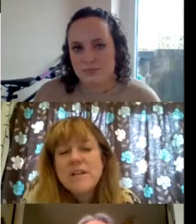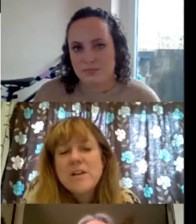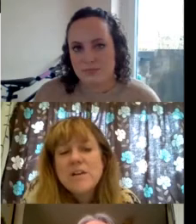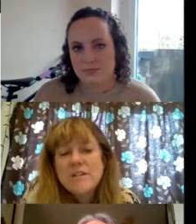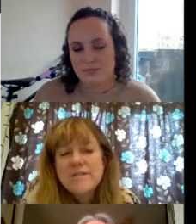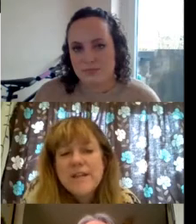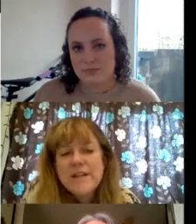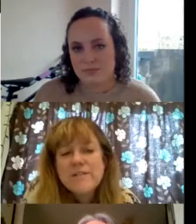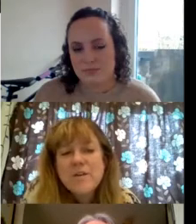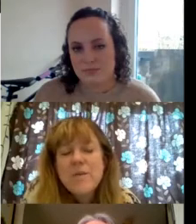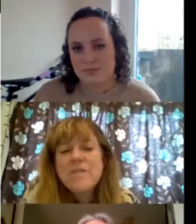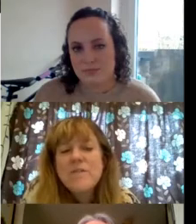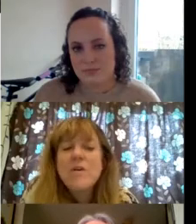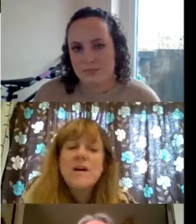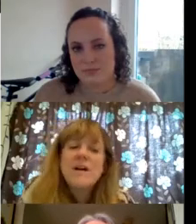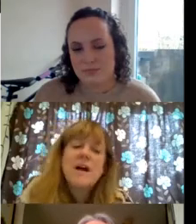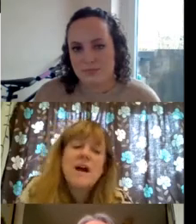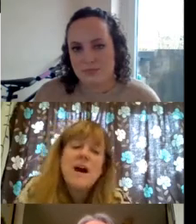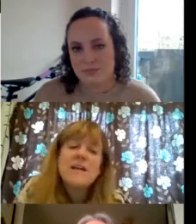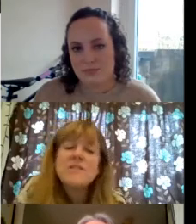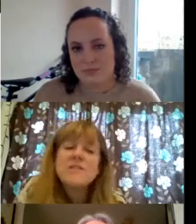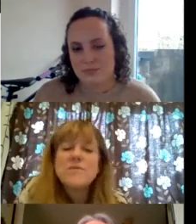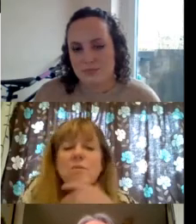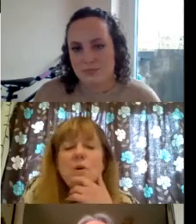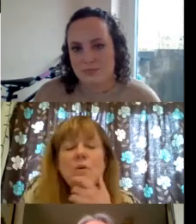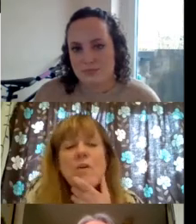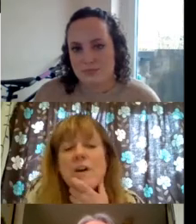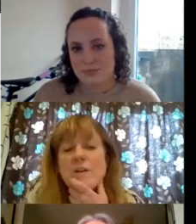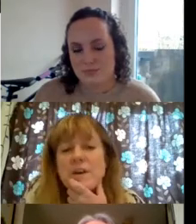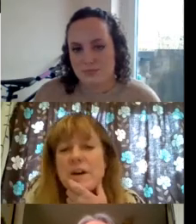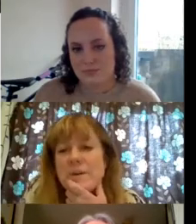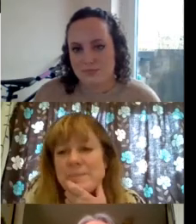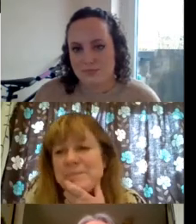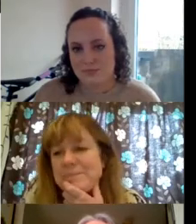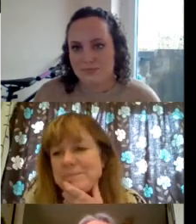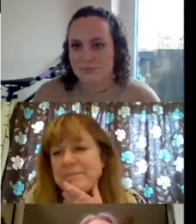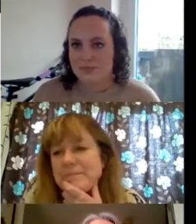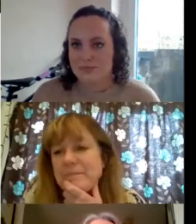and Huddersfield. So we've got items from all those